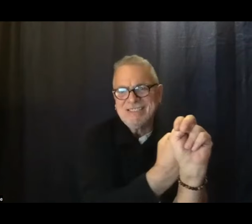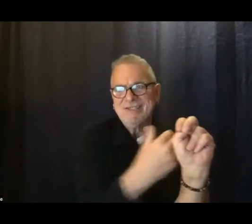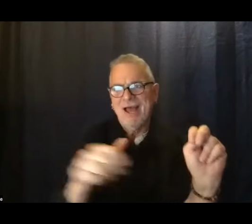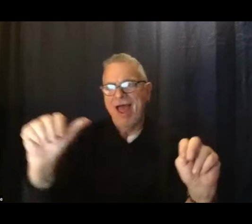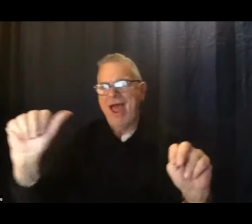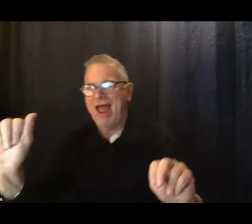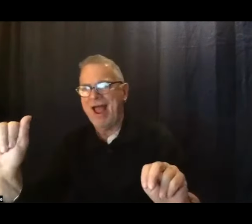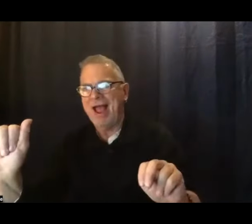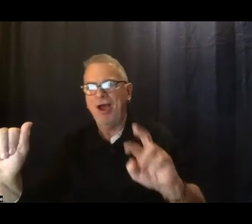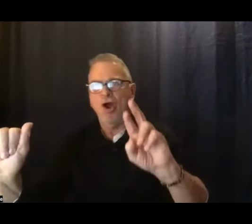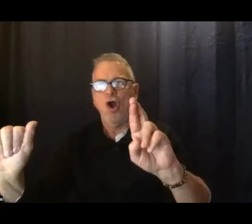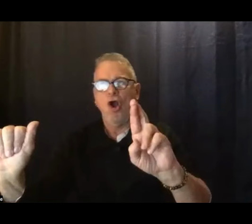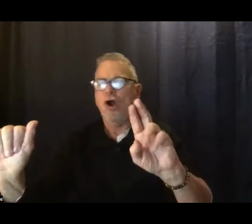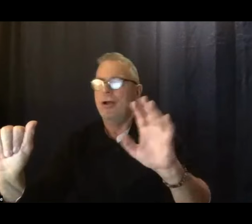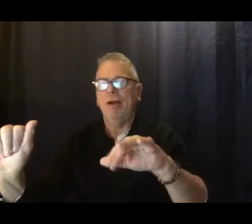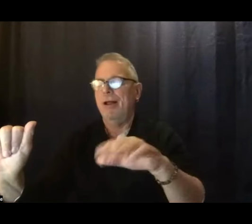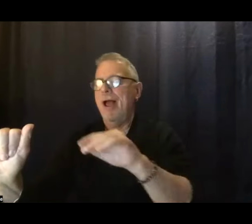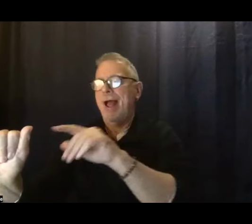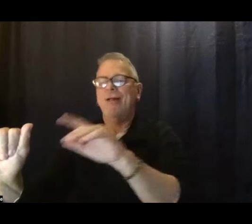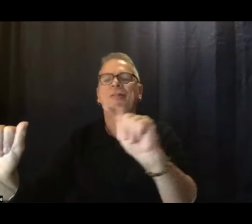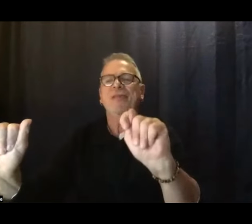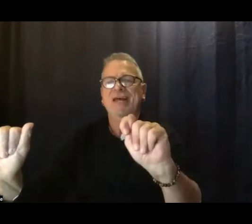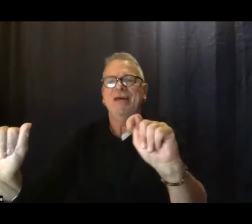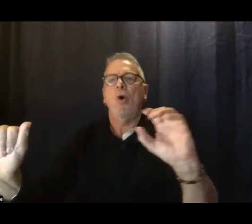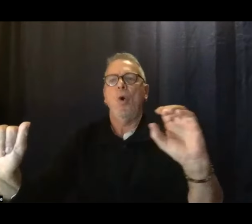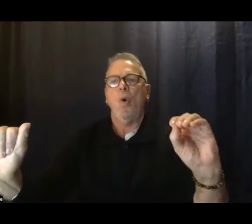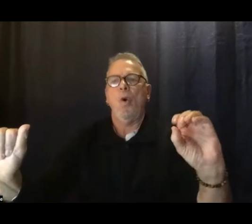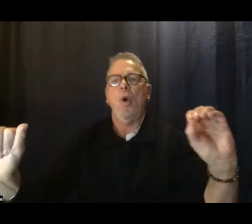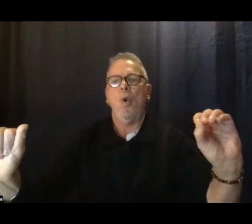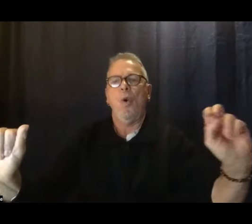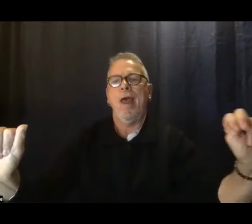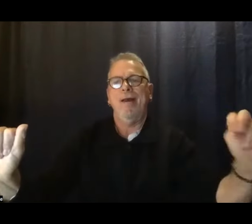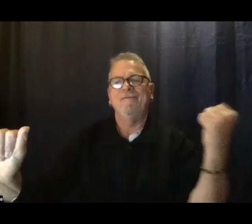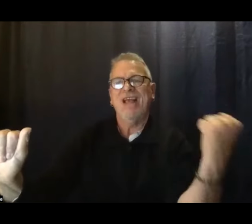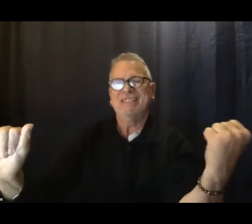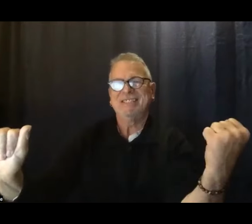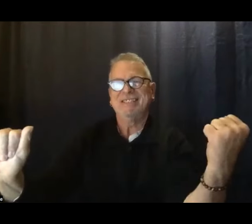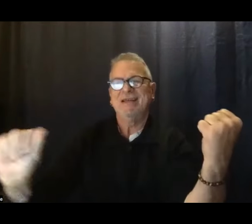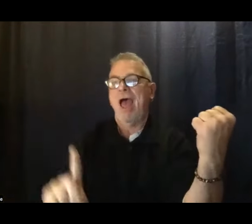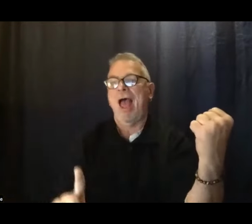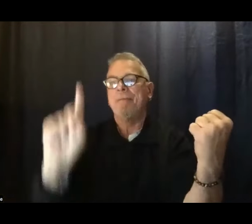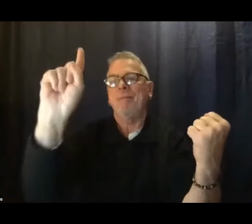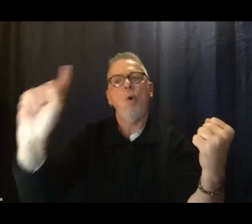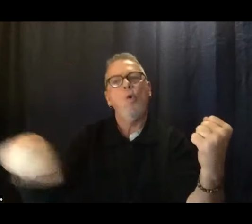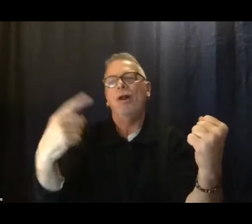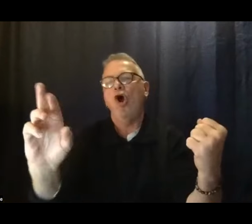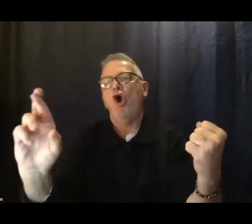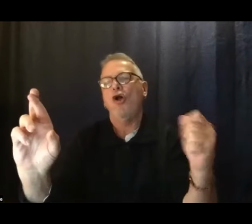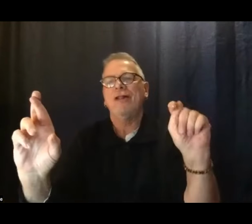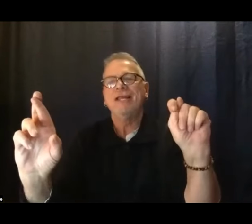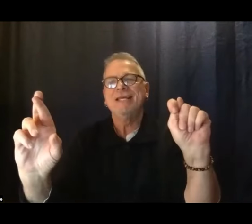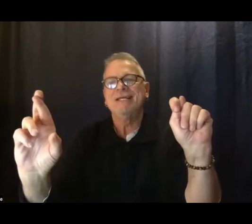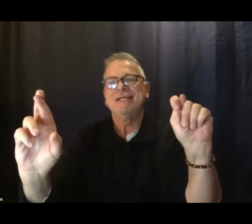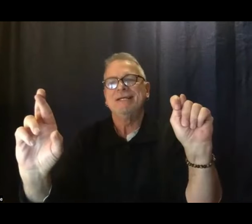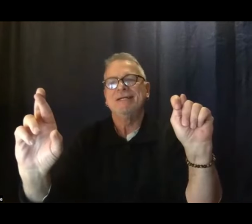fist, right? So you have the A, the T-O-O-N, all of those were fists,